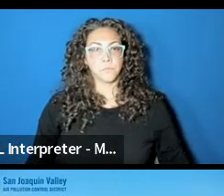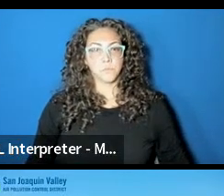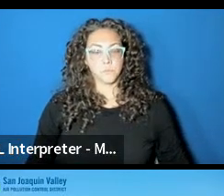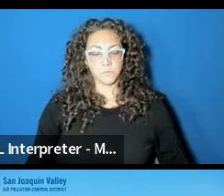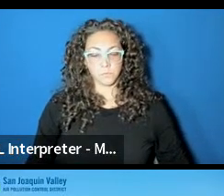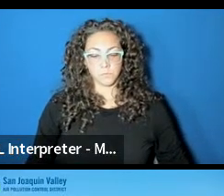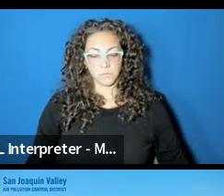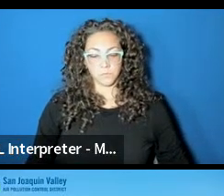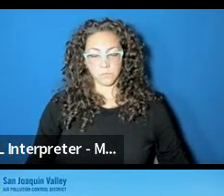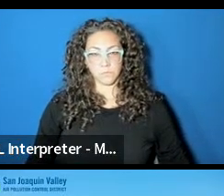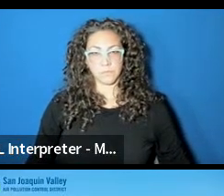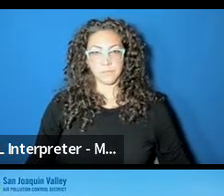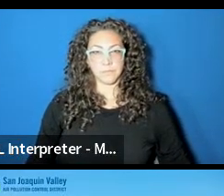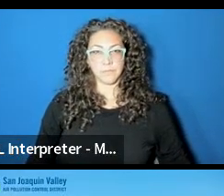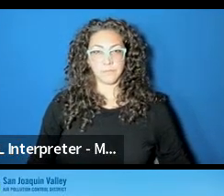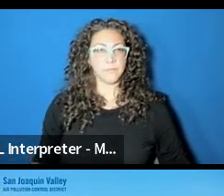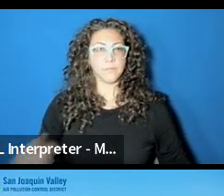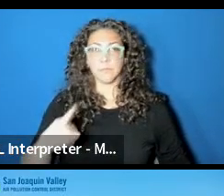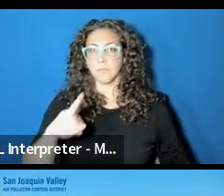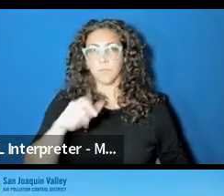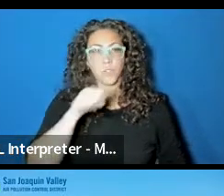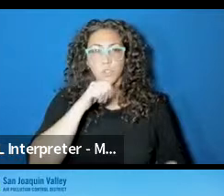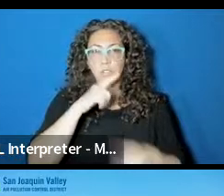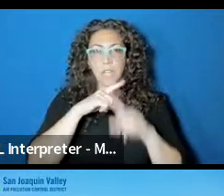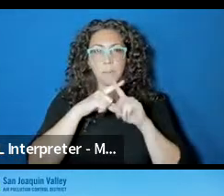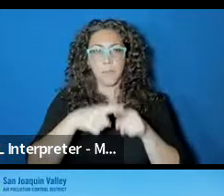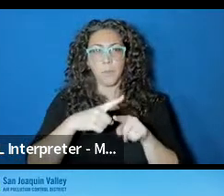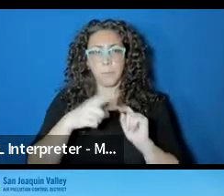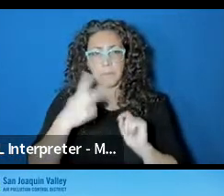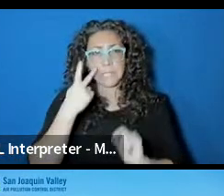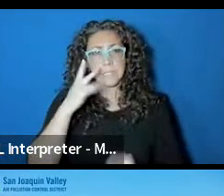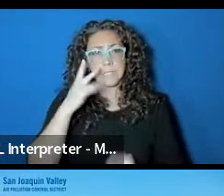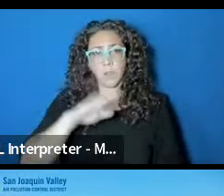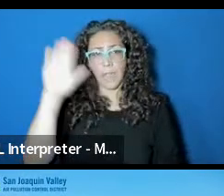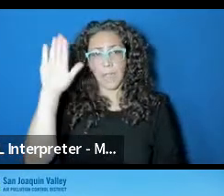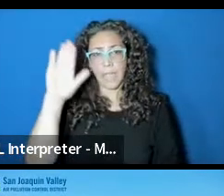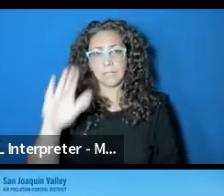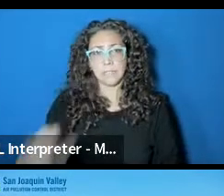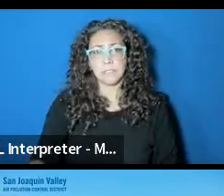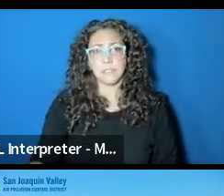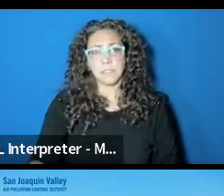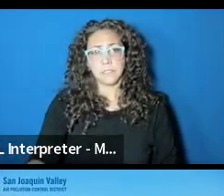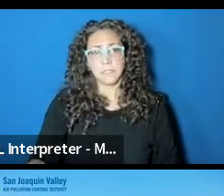Okay, Everett, you're not unmuted, but I do see your hand raised.